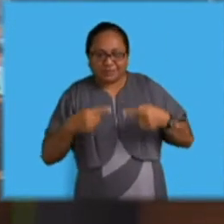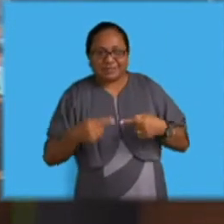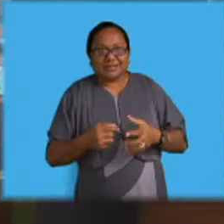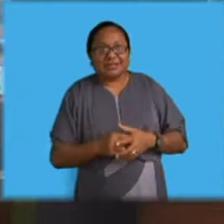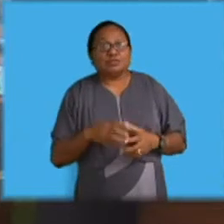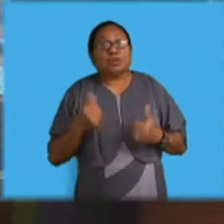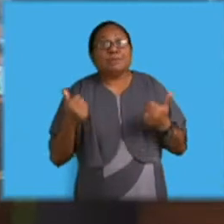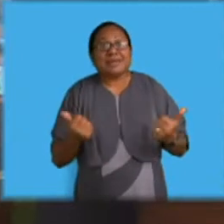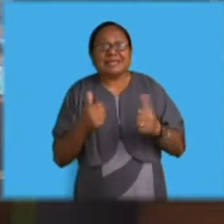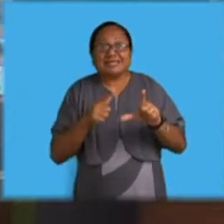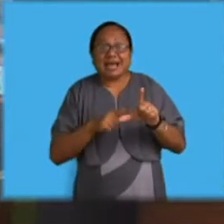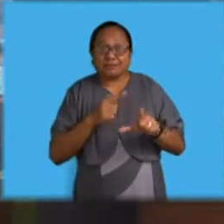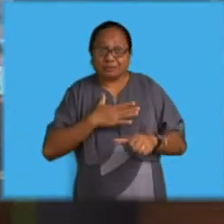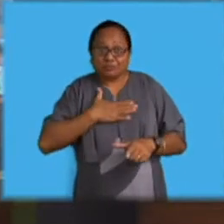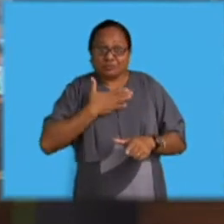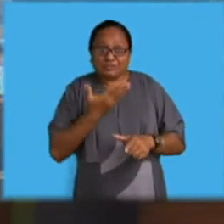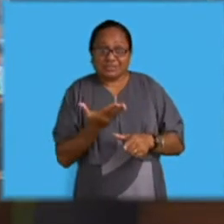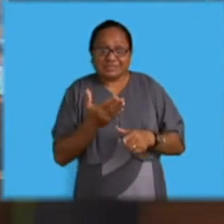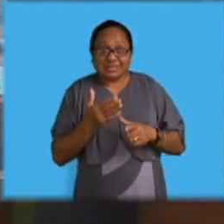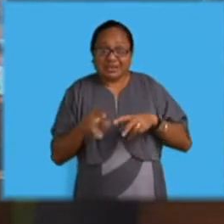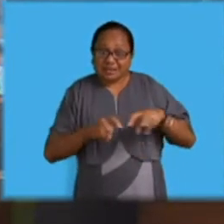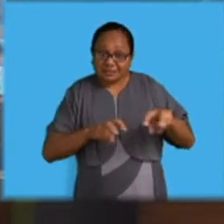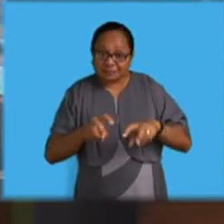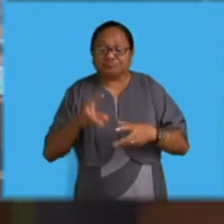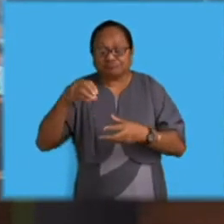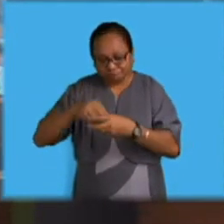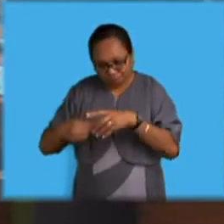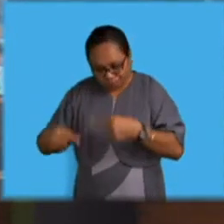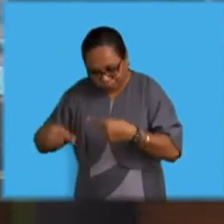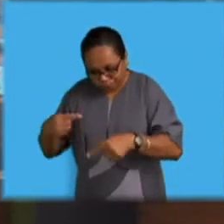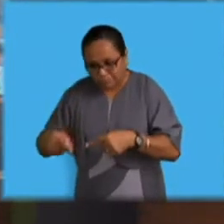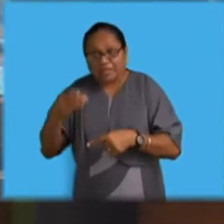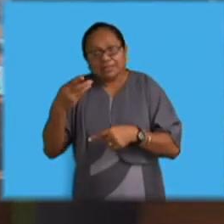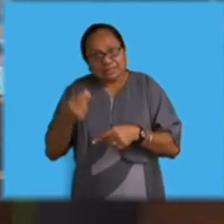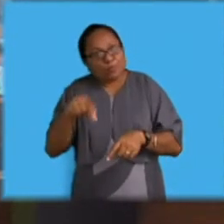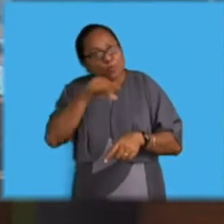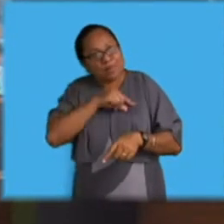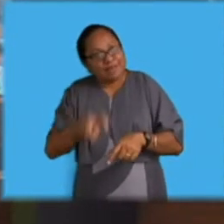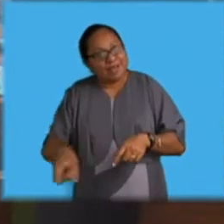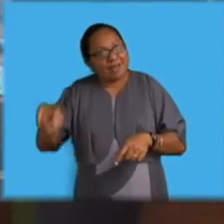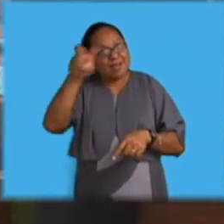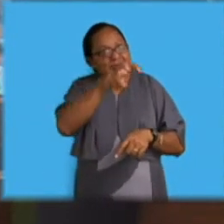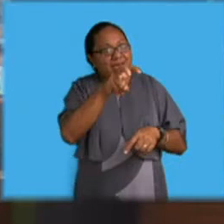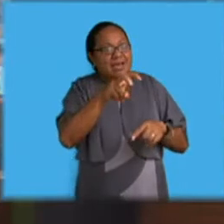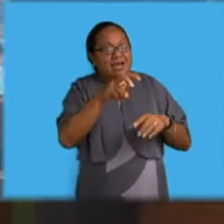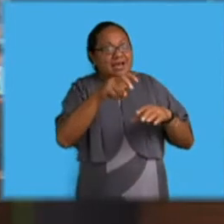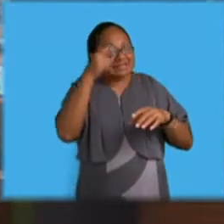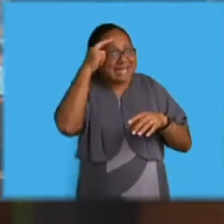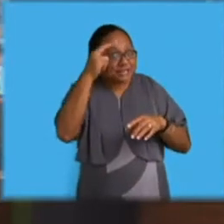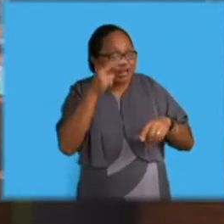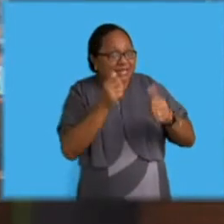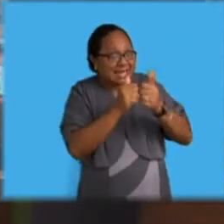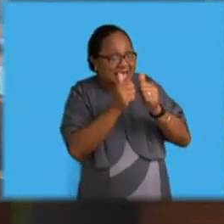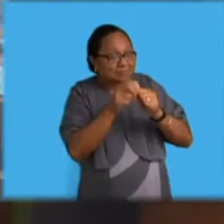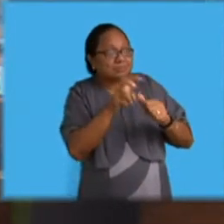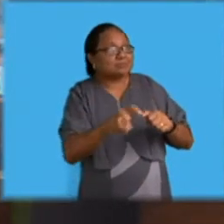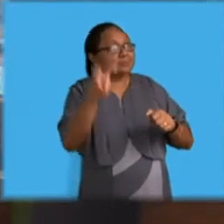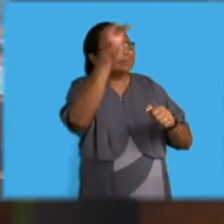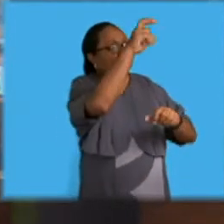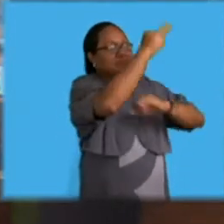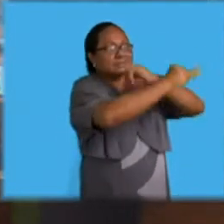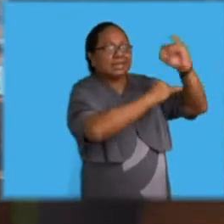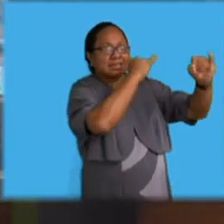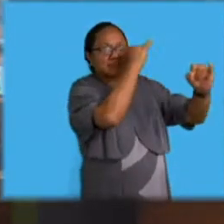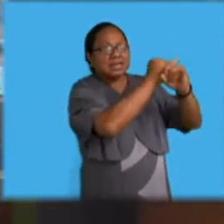athletes who qualify for regional and international championships, and a mentionable number have gone on to enroll in prestigious